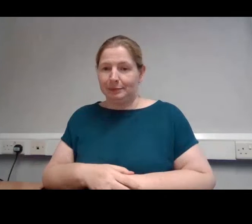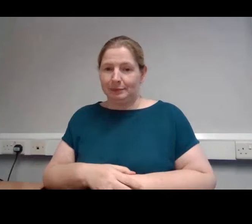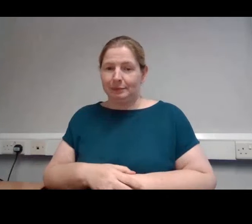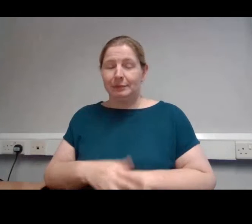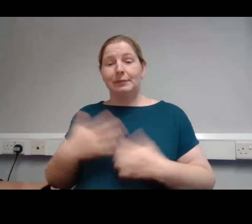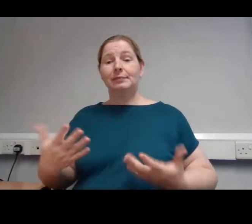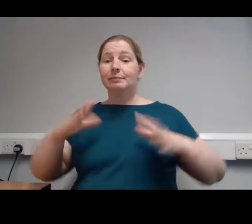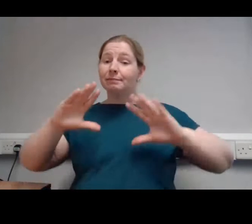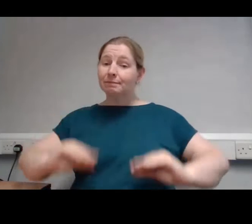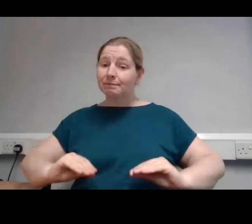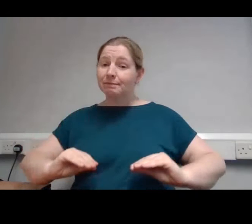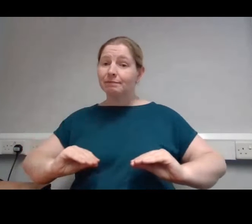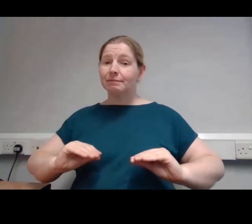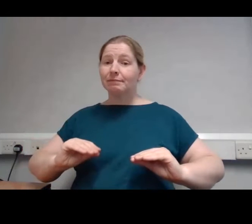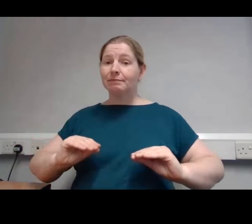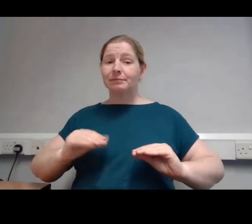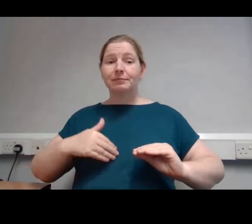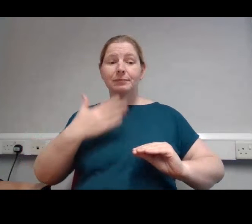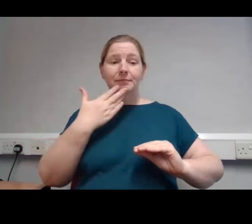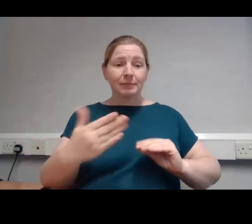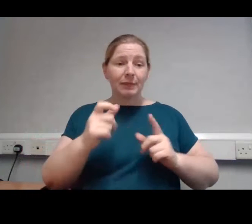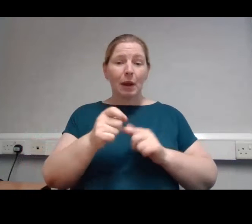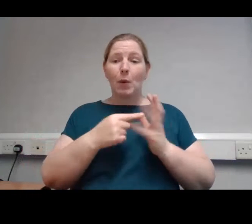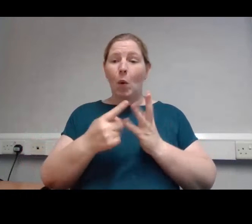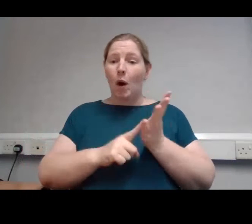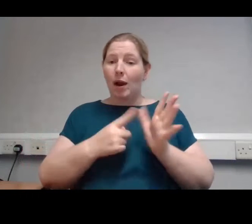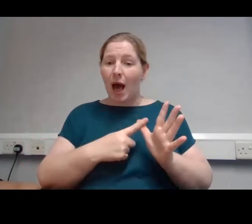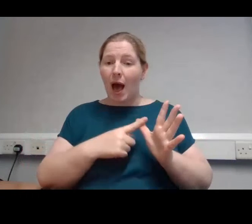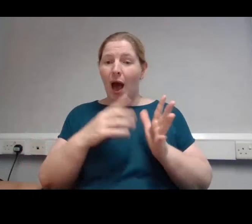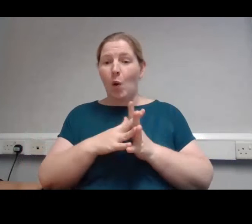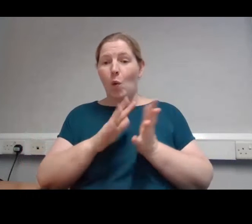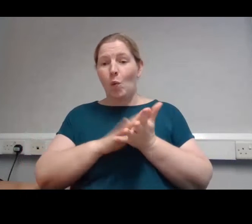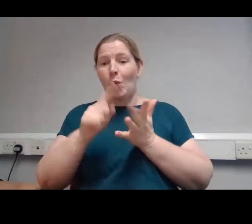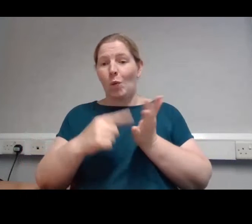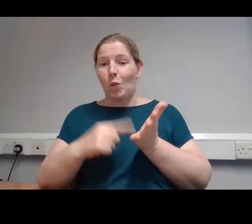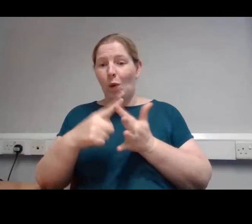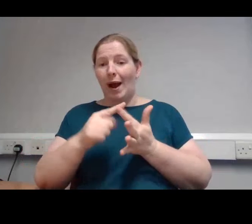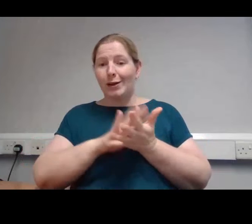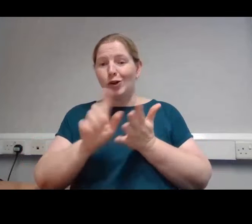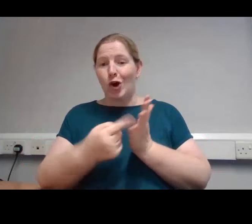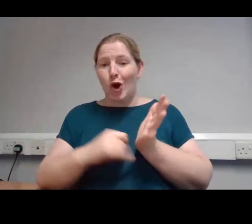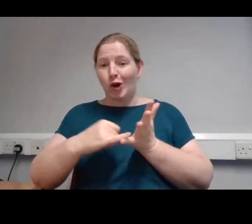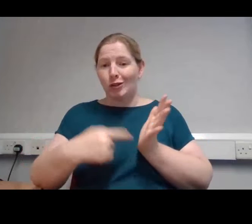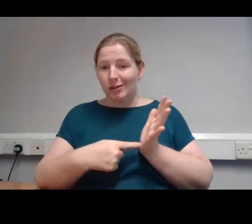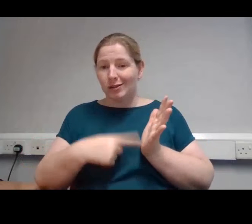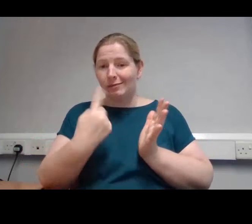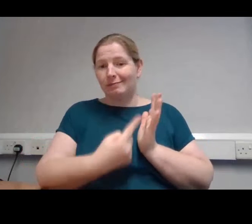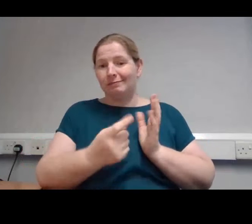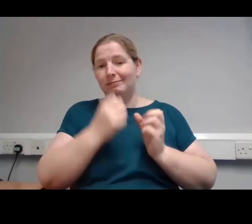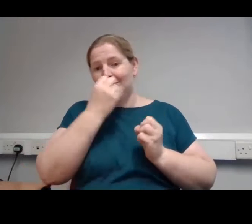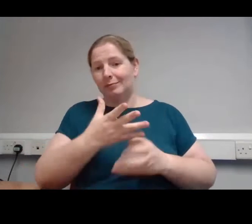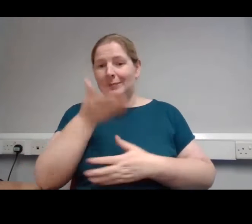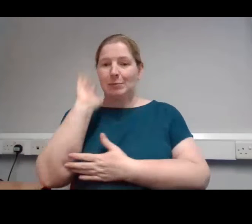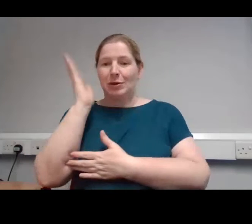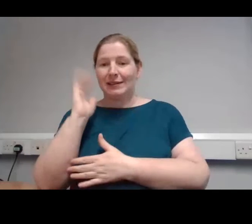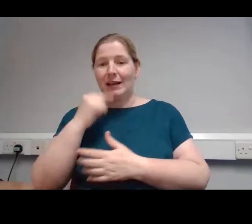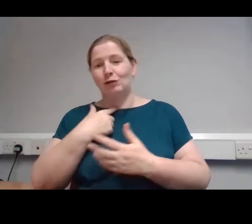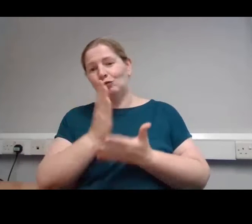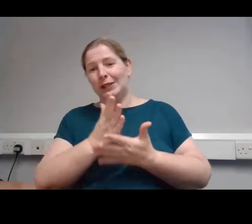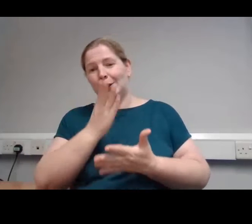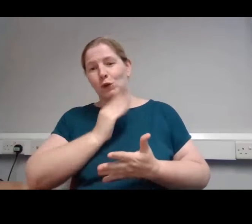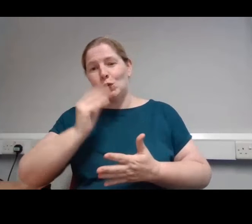like to thank very much Paula Whitehurst for a really excellent presentation, some really useful stuff in there and